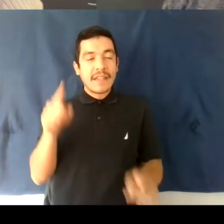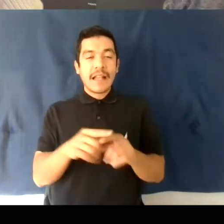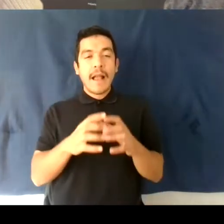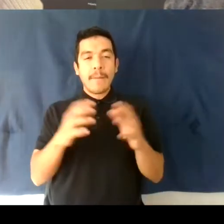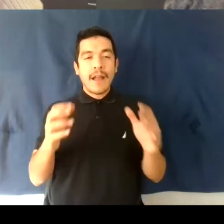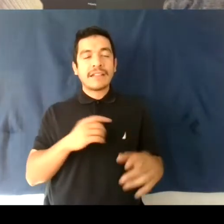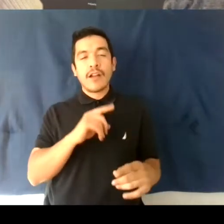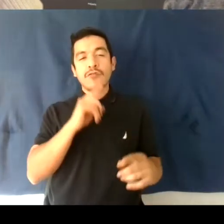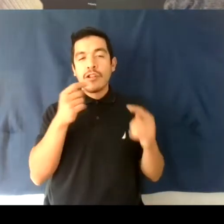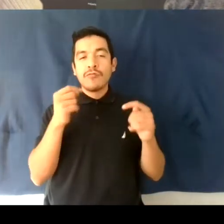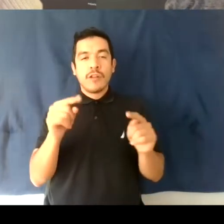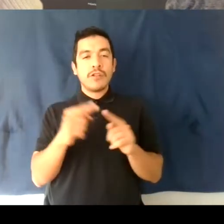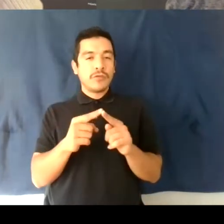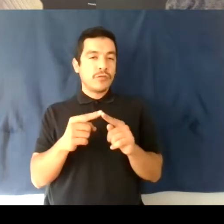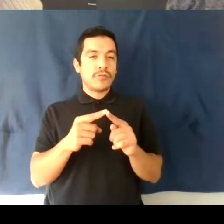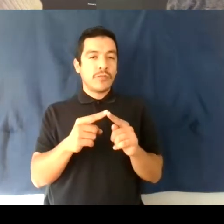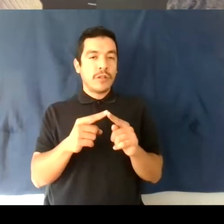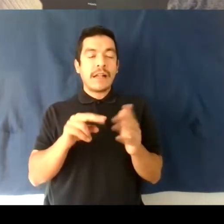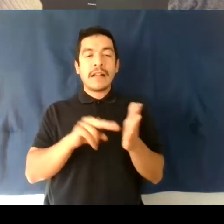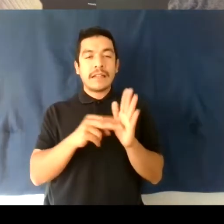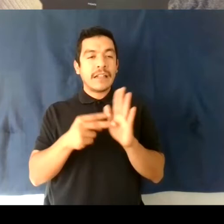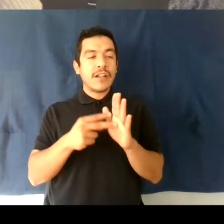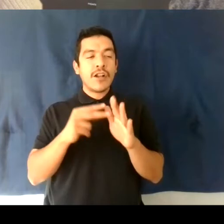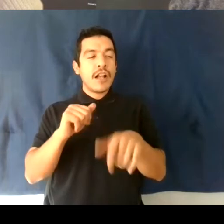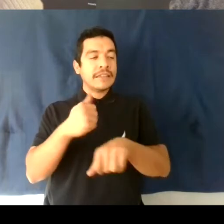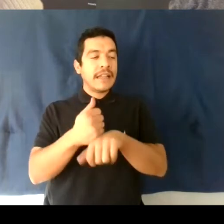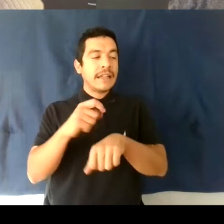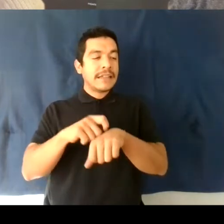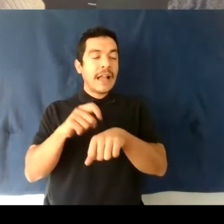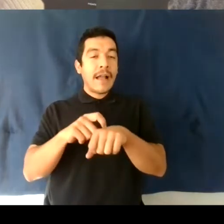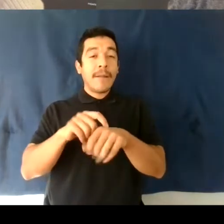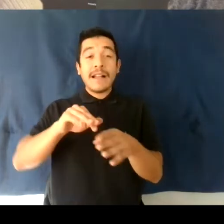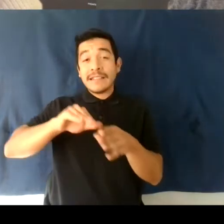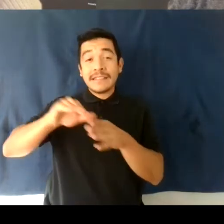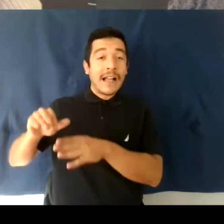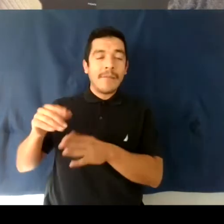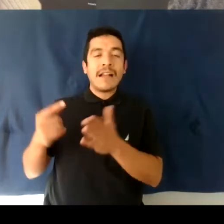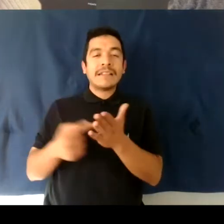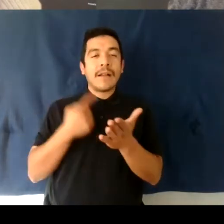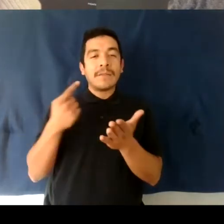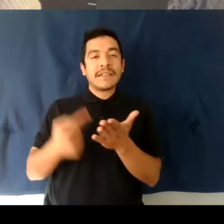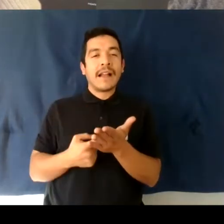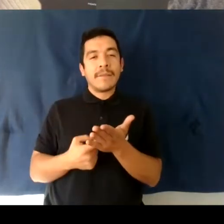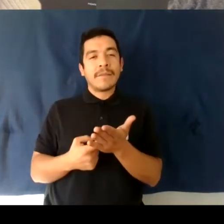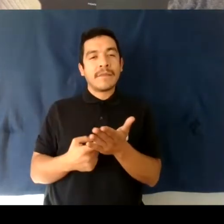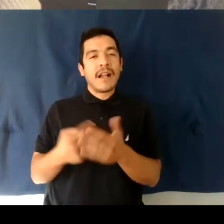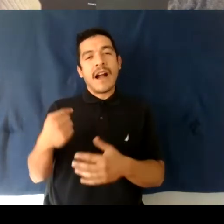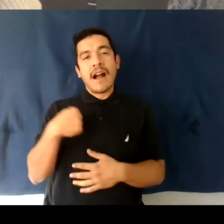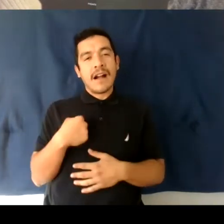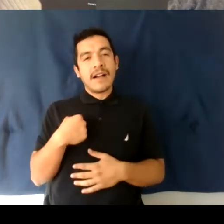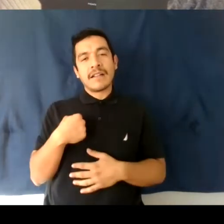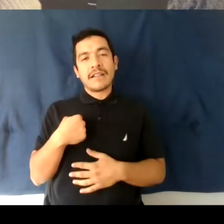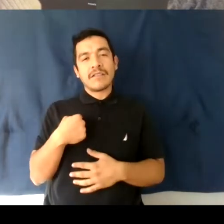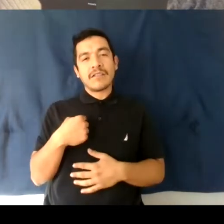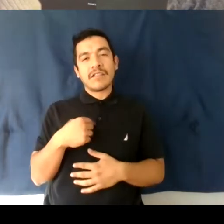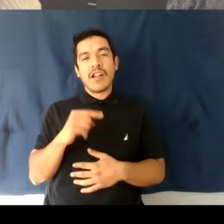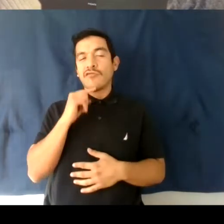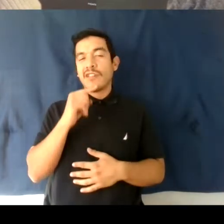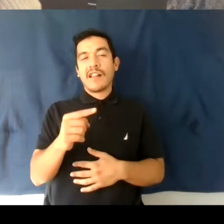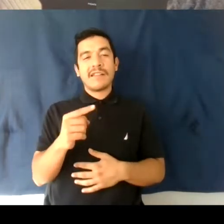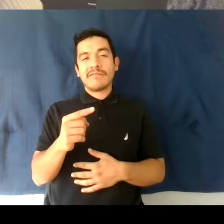really try to intentionally set time aside, sometimes it just